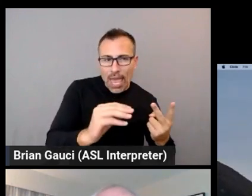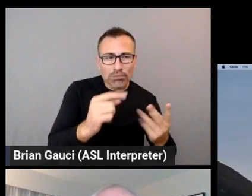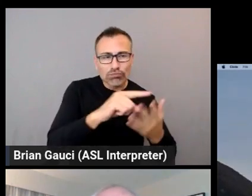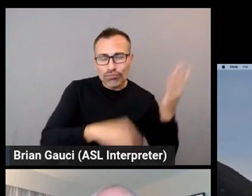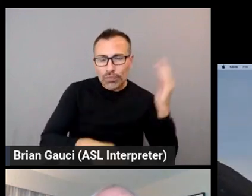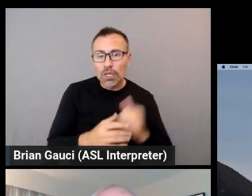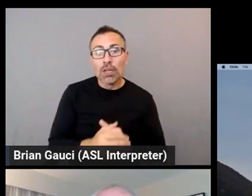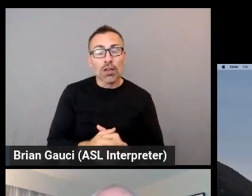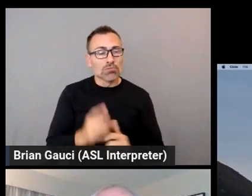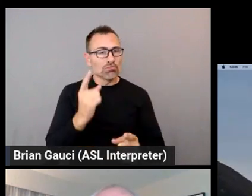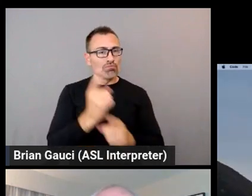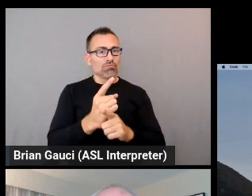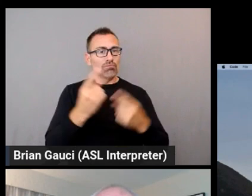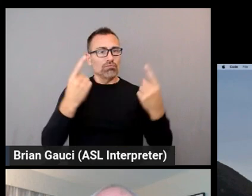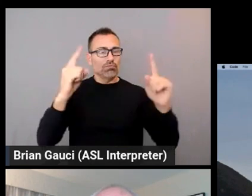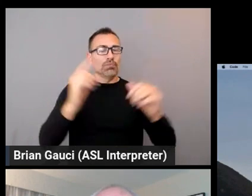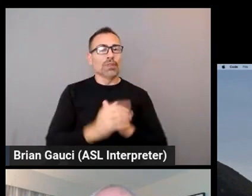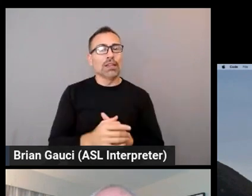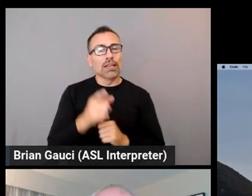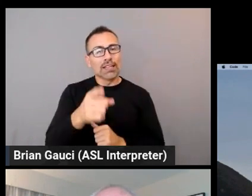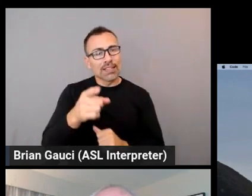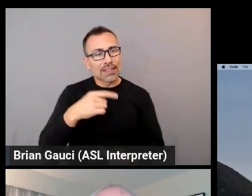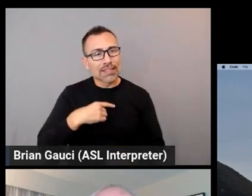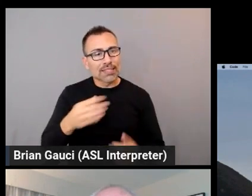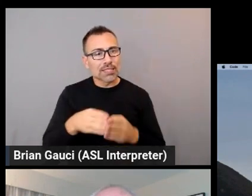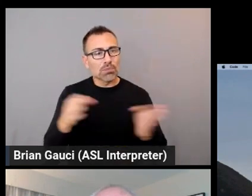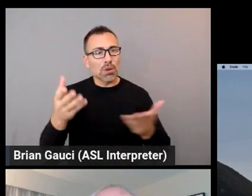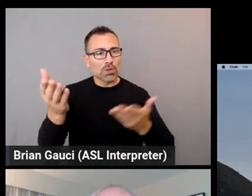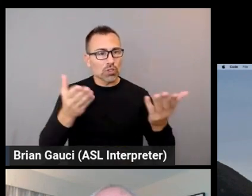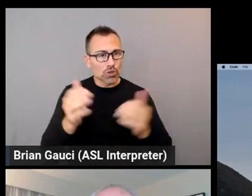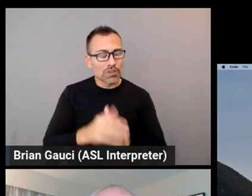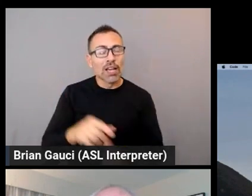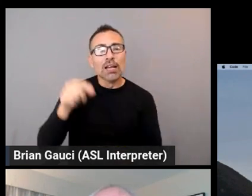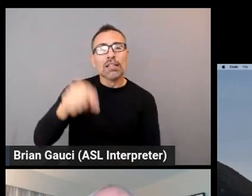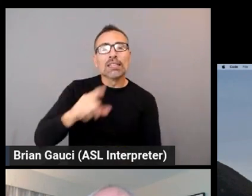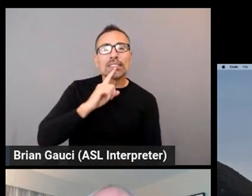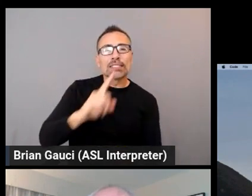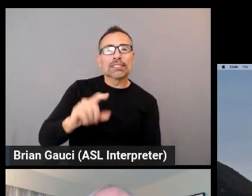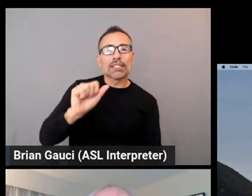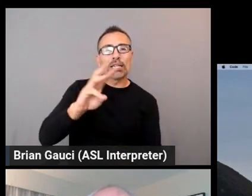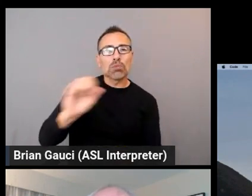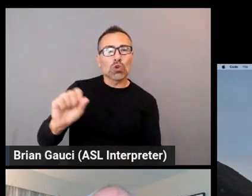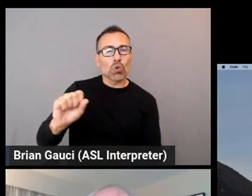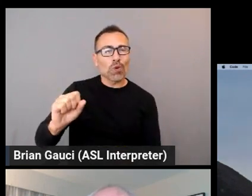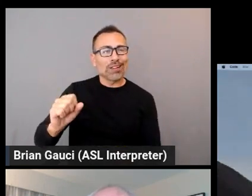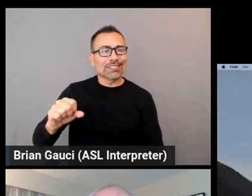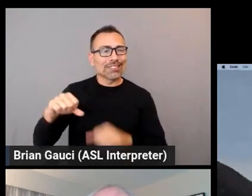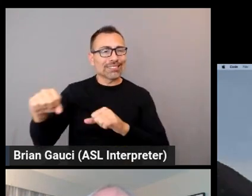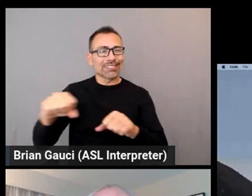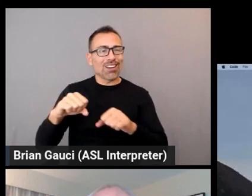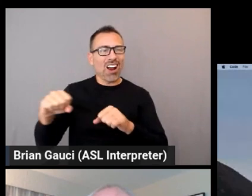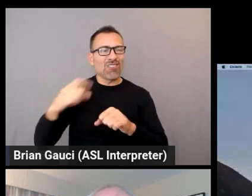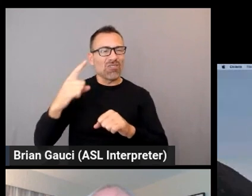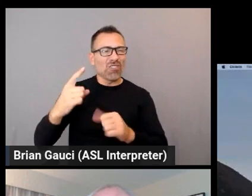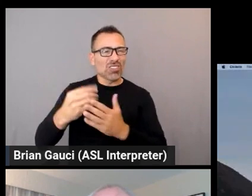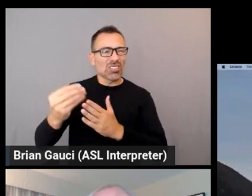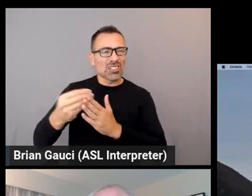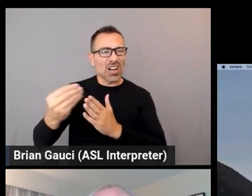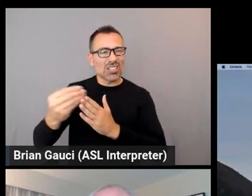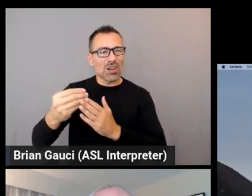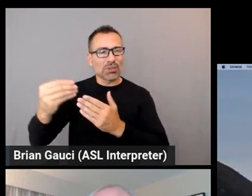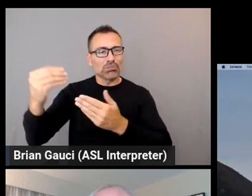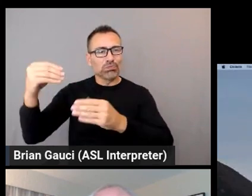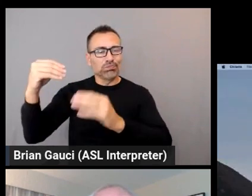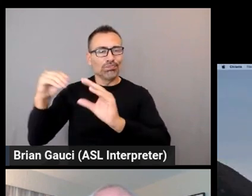out a public sample. This is an AWS serverless shopping cart that you can find on AWS samples and on serverless land. What I'm going to